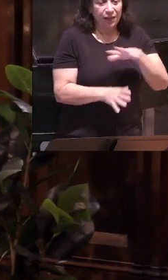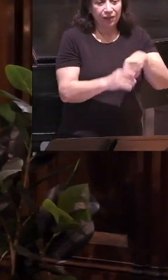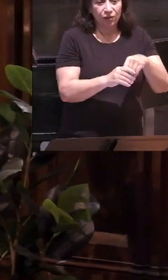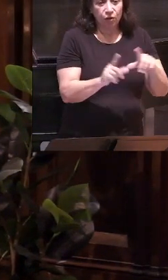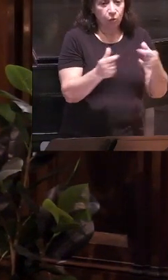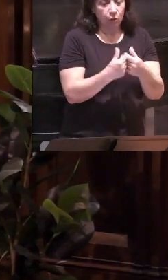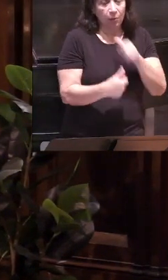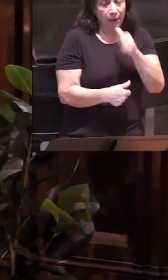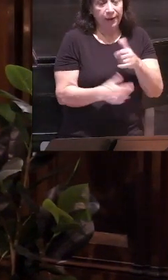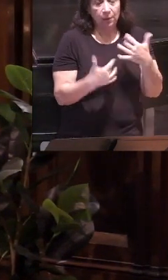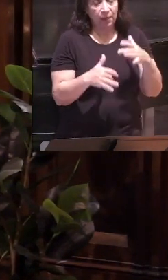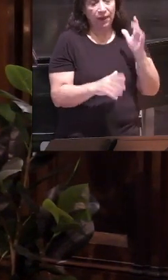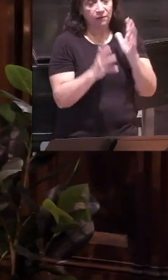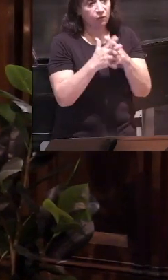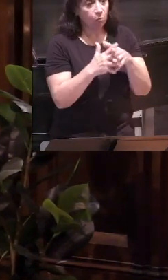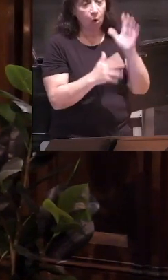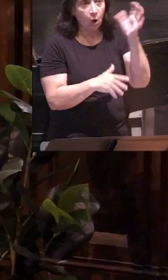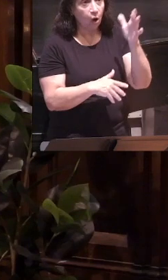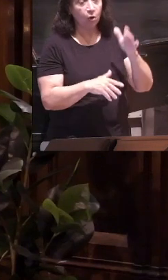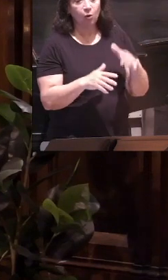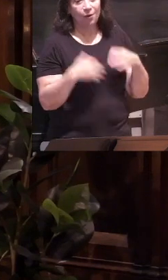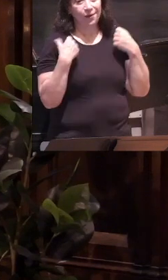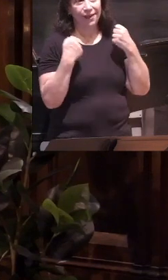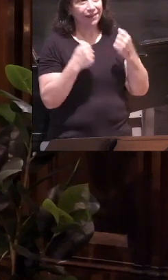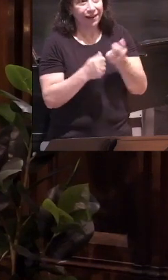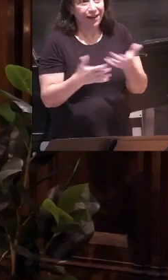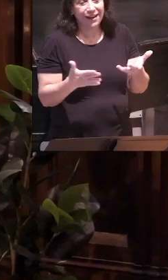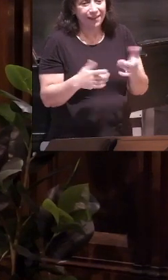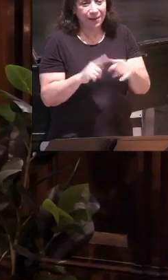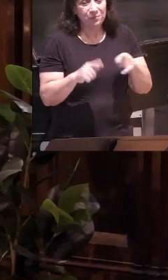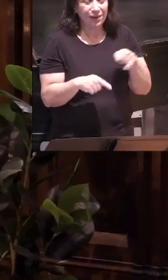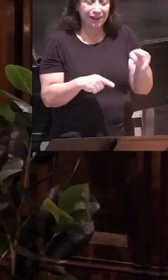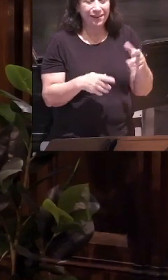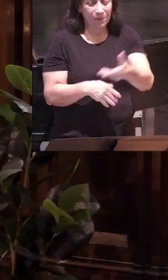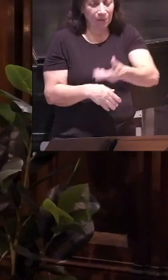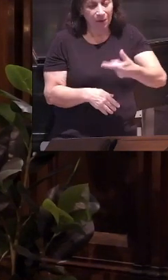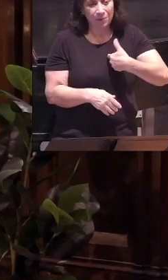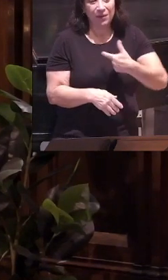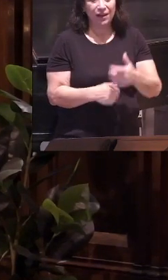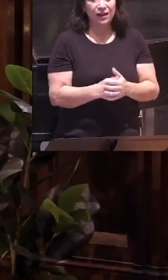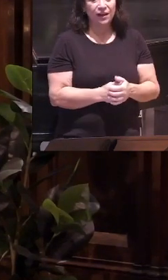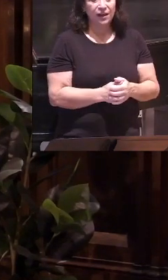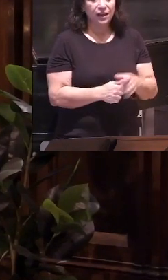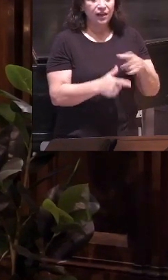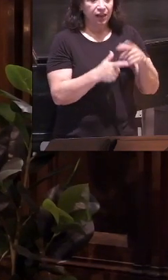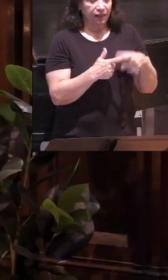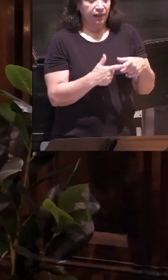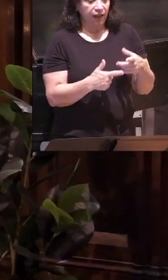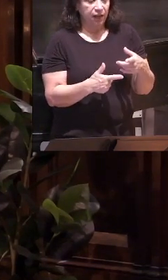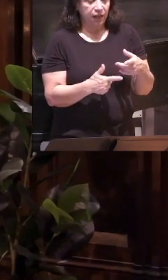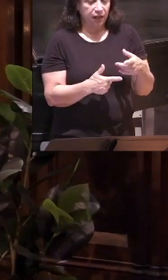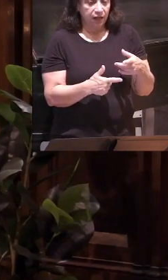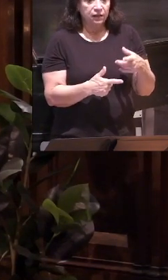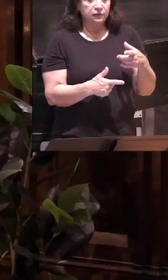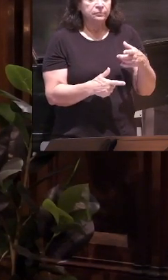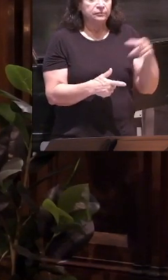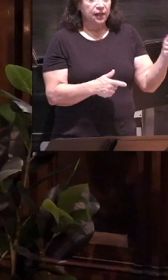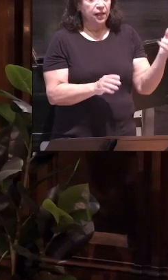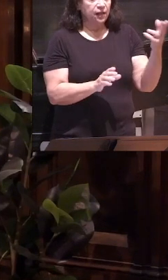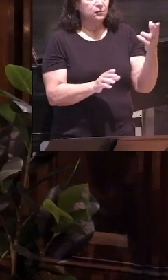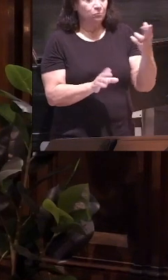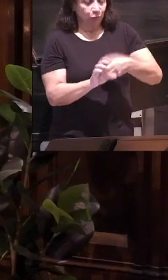football or was from New York. And frankly, he was a key reason that I became a member of the fraternity Alpha Phi